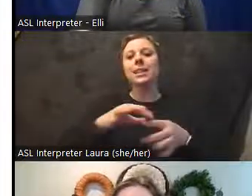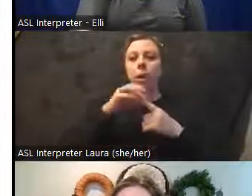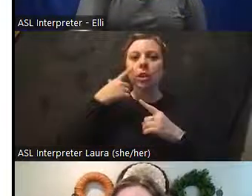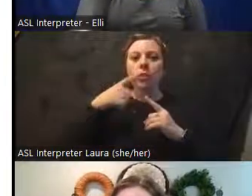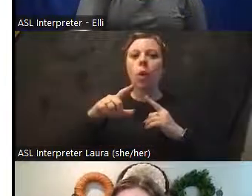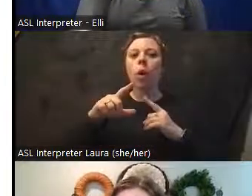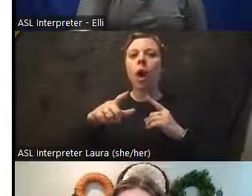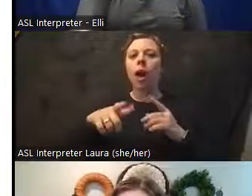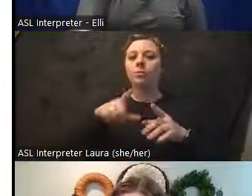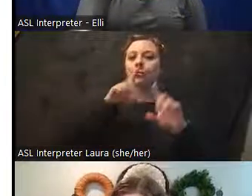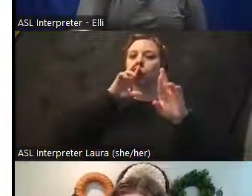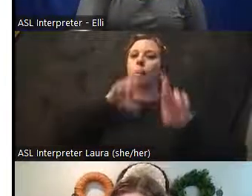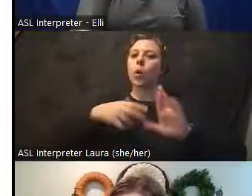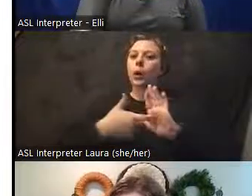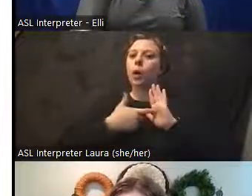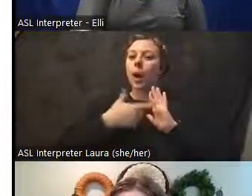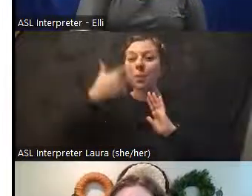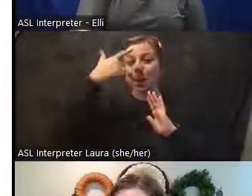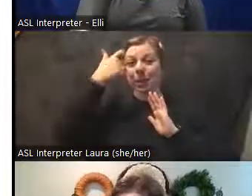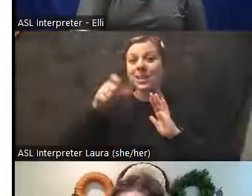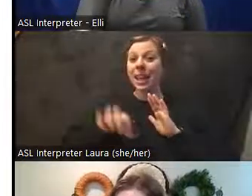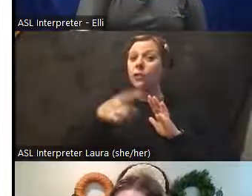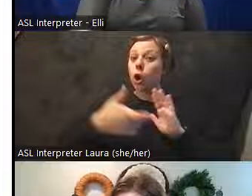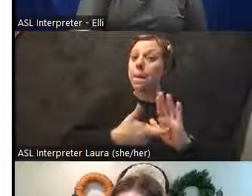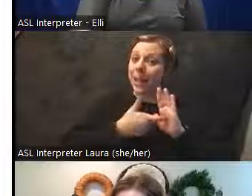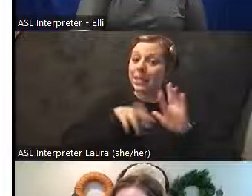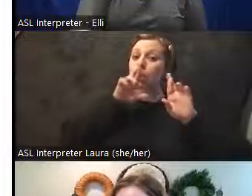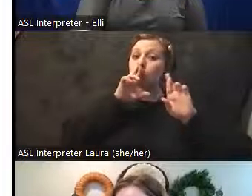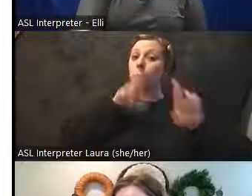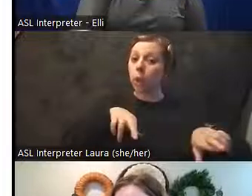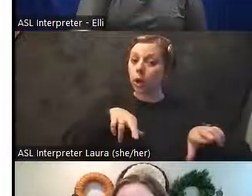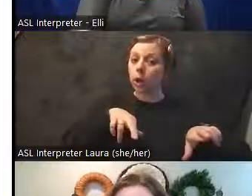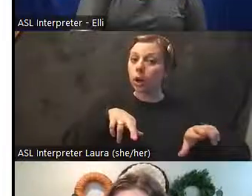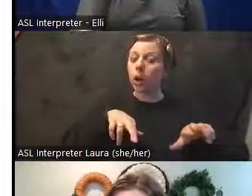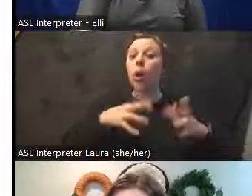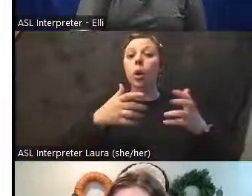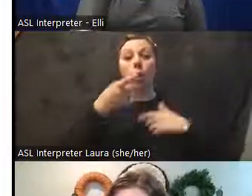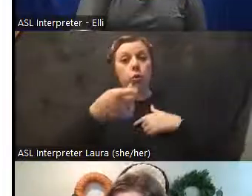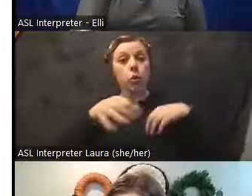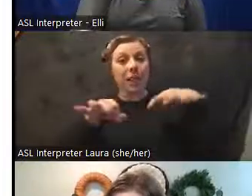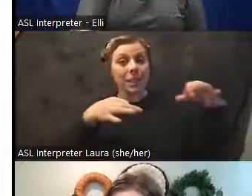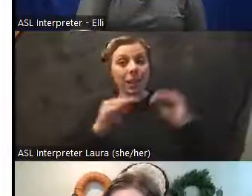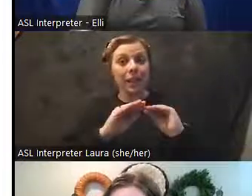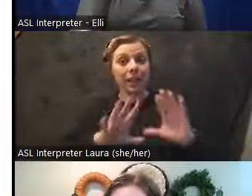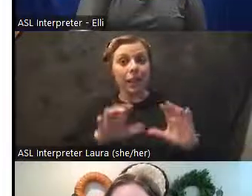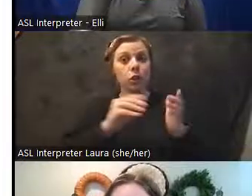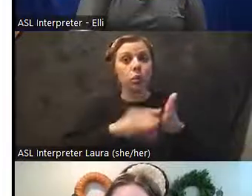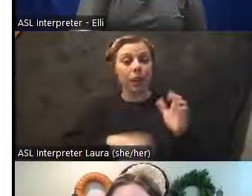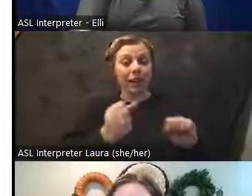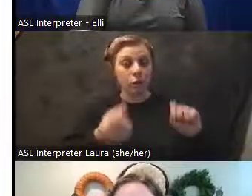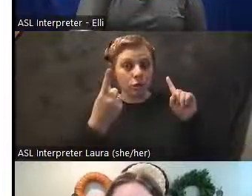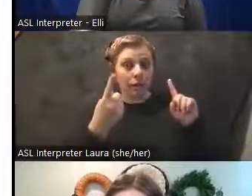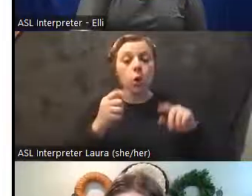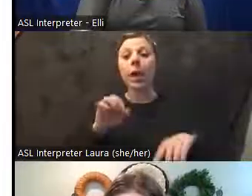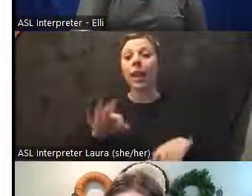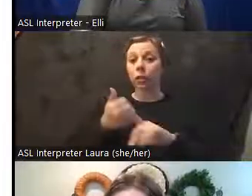students in a way that they understand? So are you a mandated reporter for Title IX violations on your campus? What does